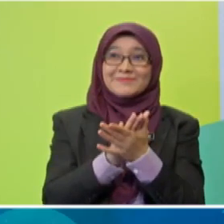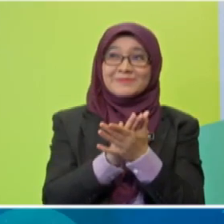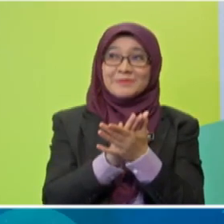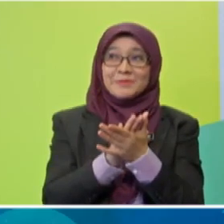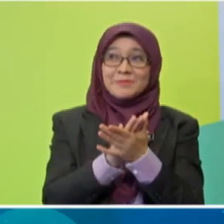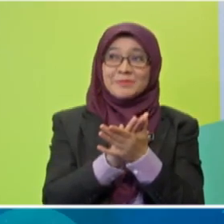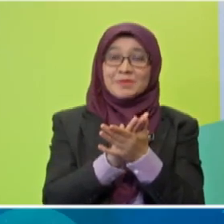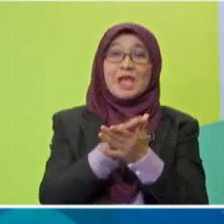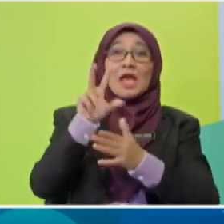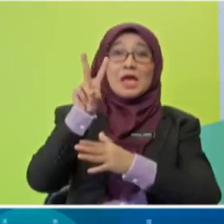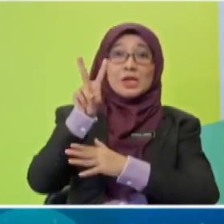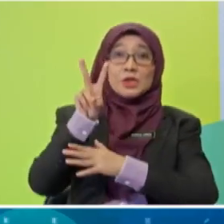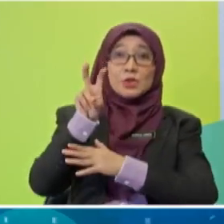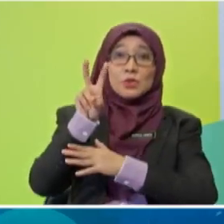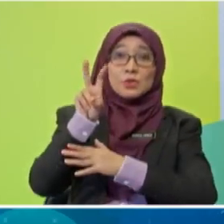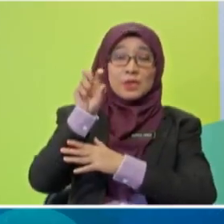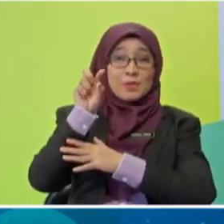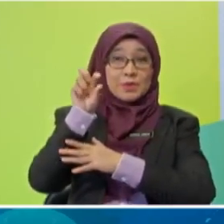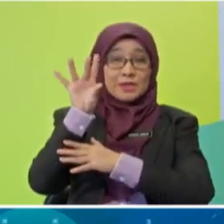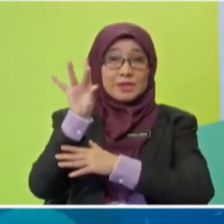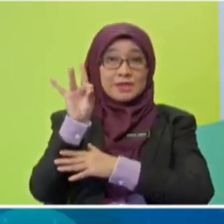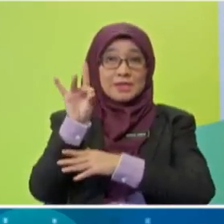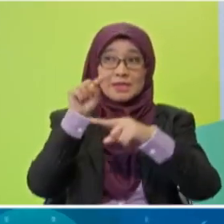by 1.6.